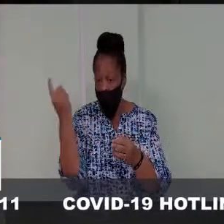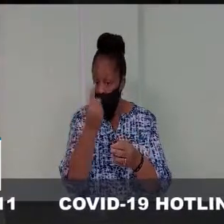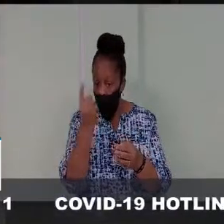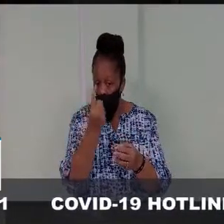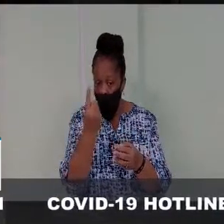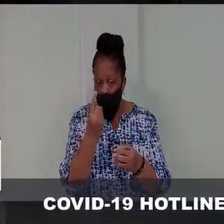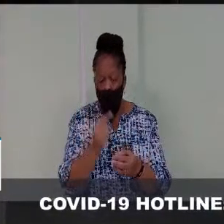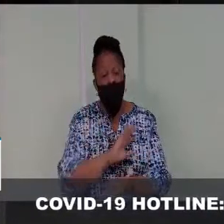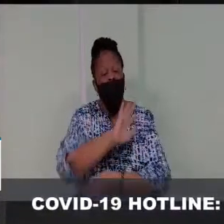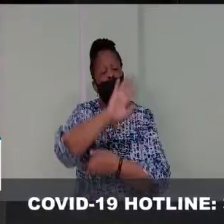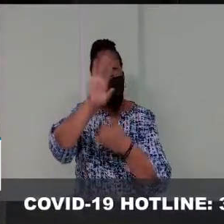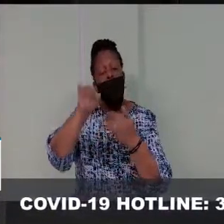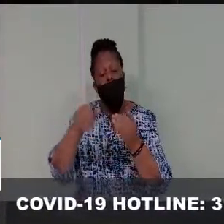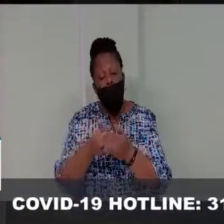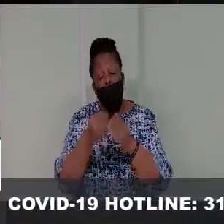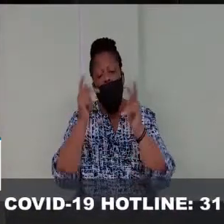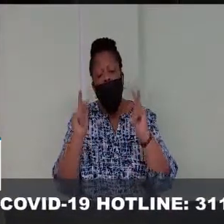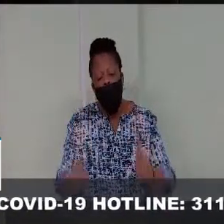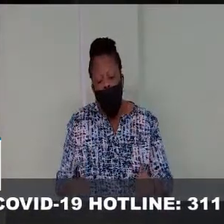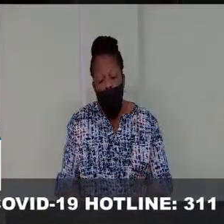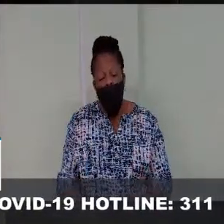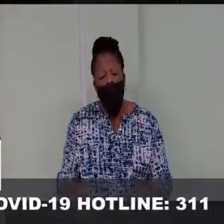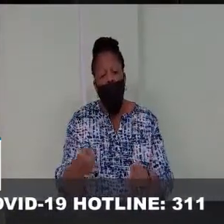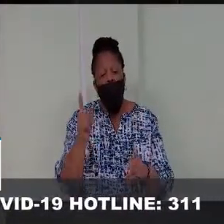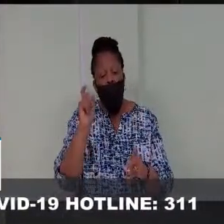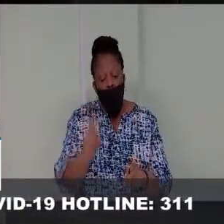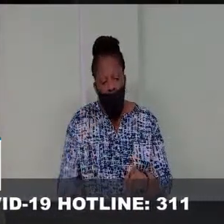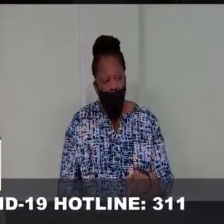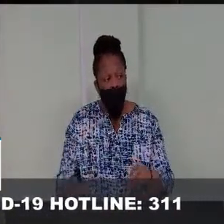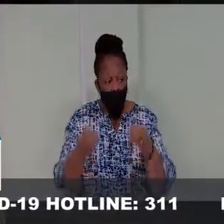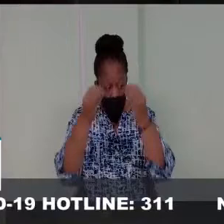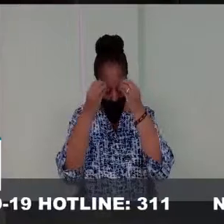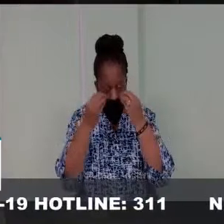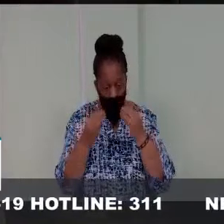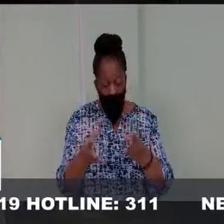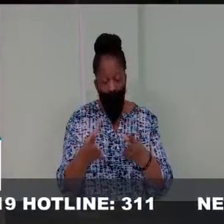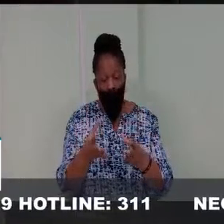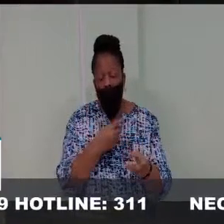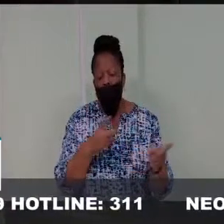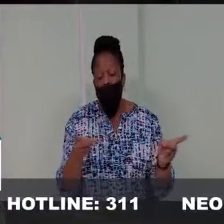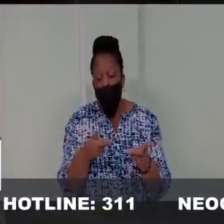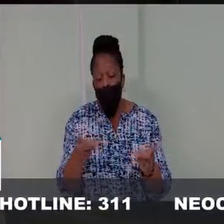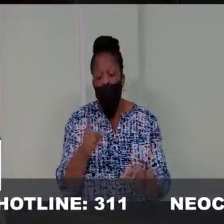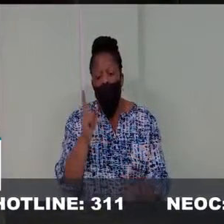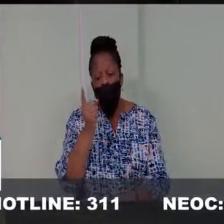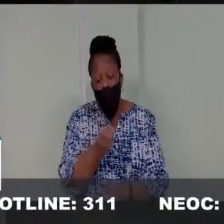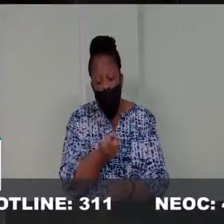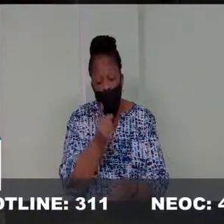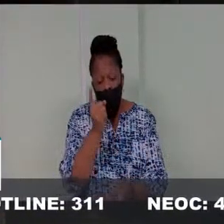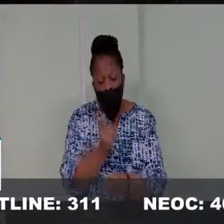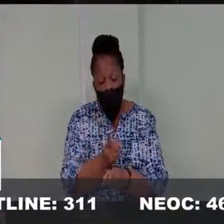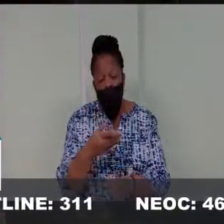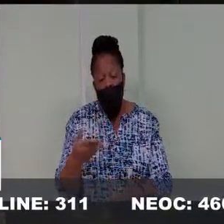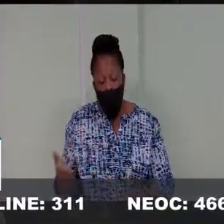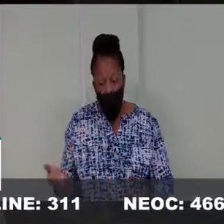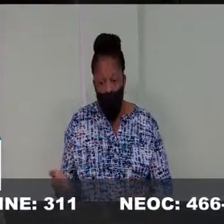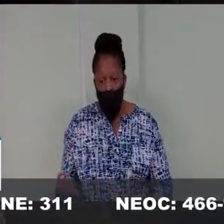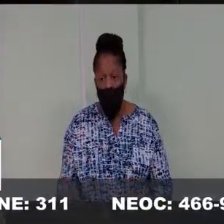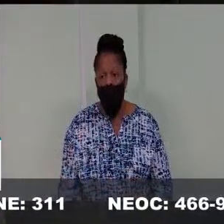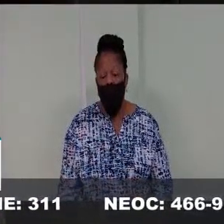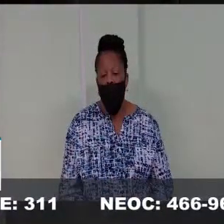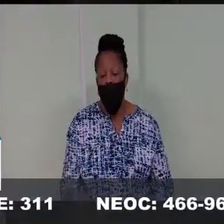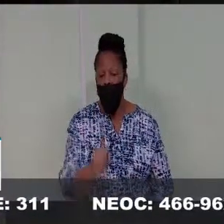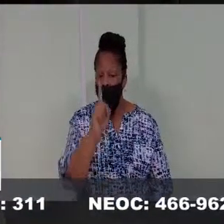the all-of-society approach. And so we expect every individual to play their part. We've said that this is one time in history where